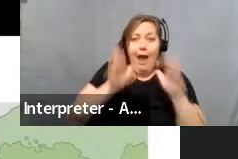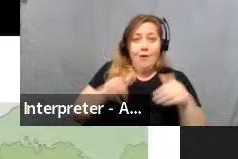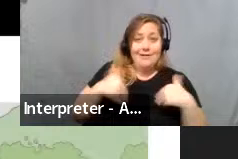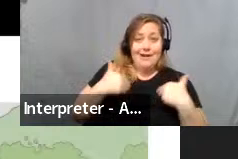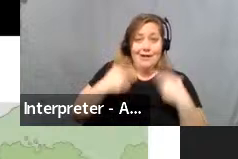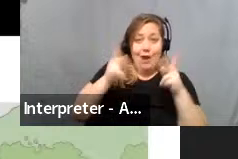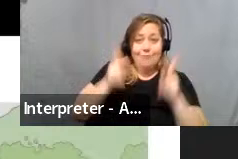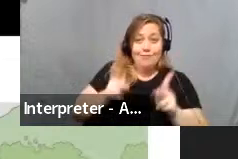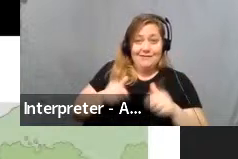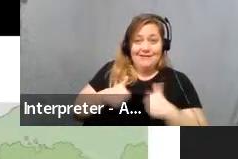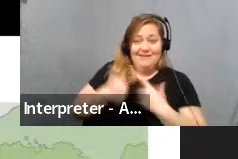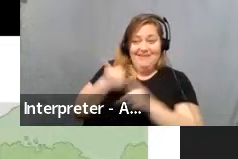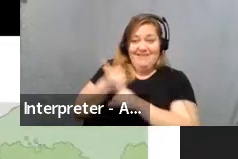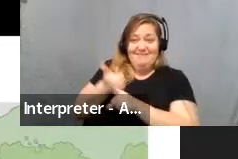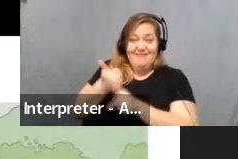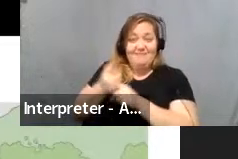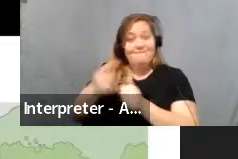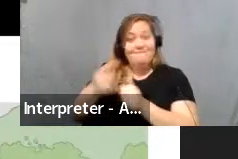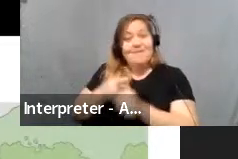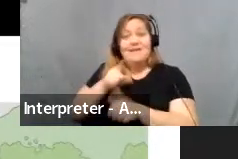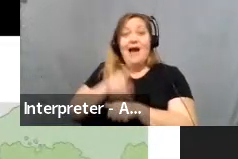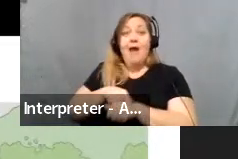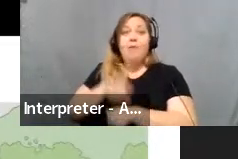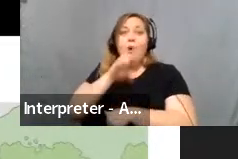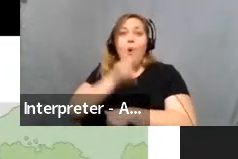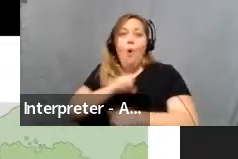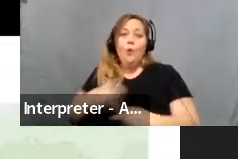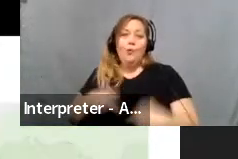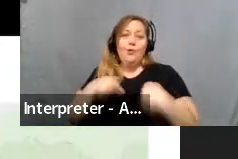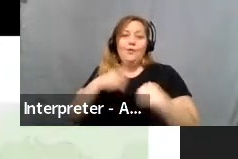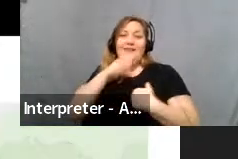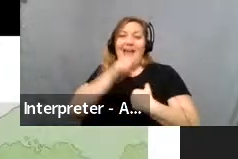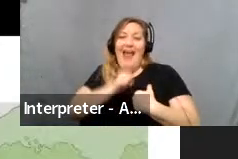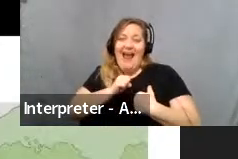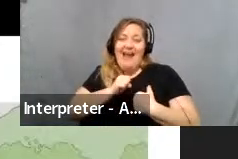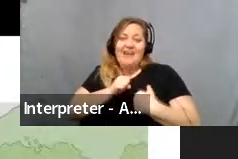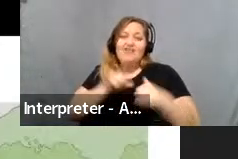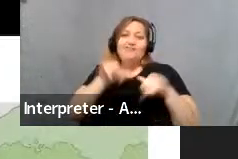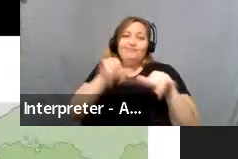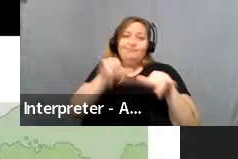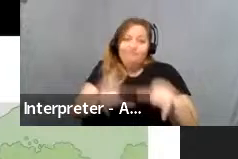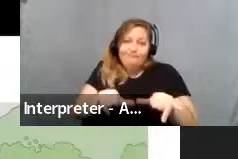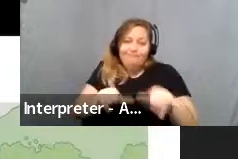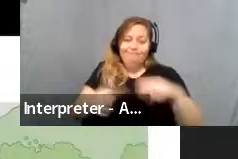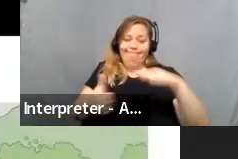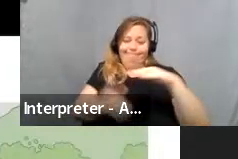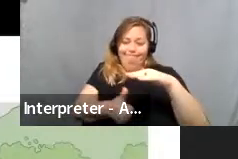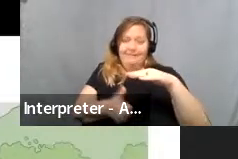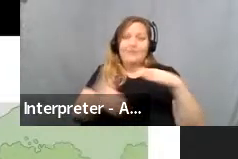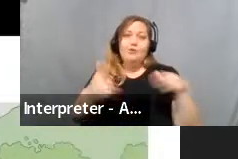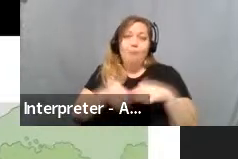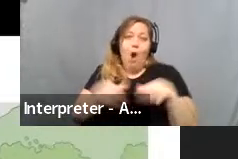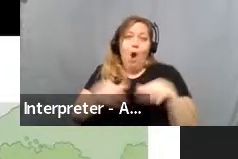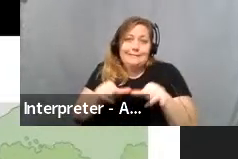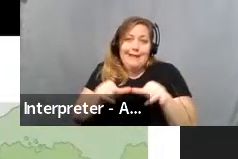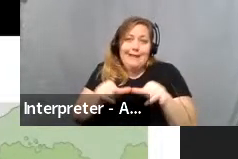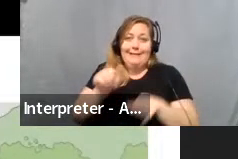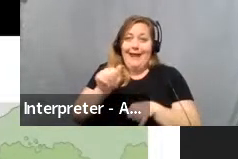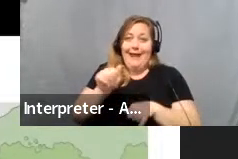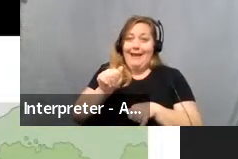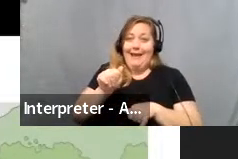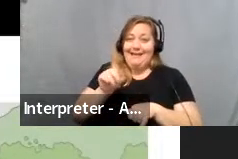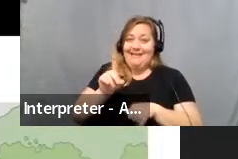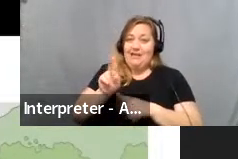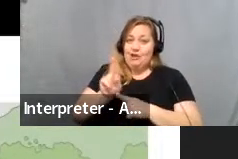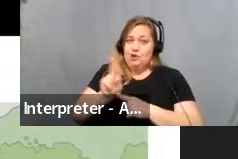moving into their own place for the first time, or an elderly resident who wants to age in place. Because of their small size, ADUs also serve